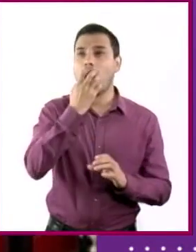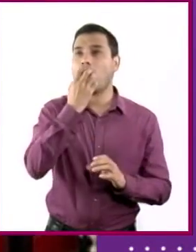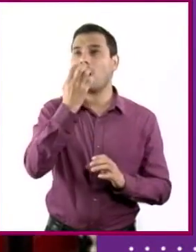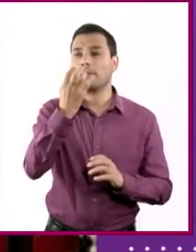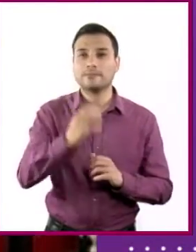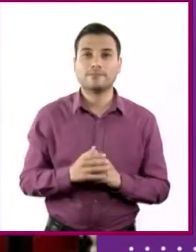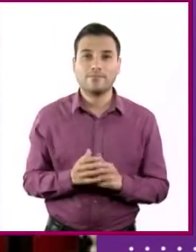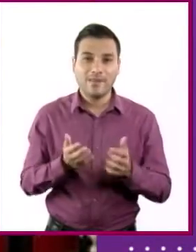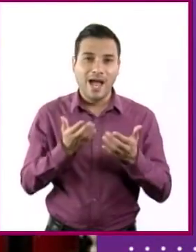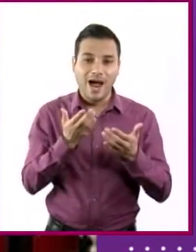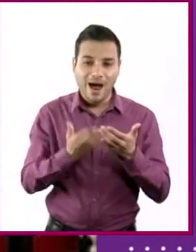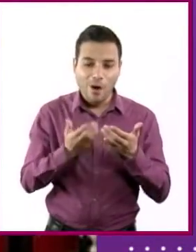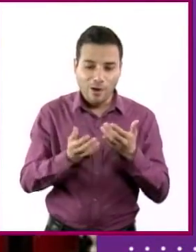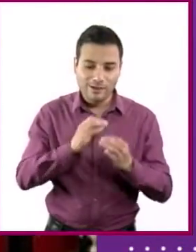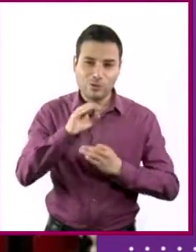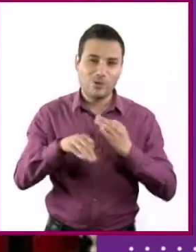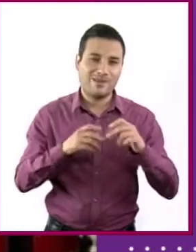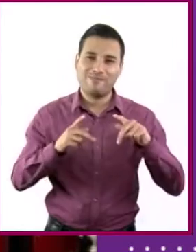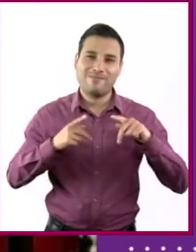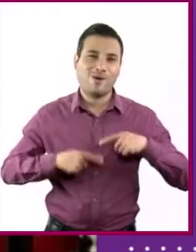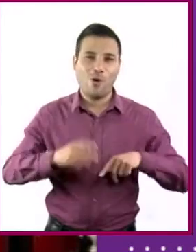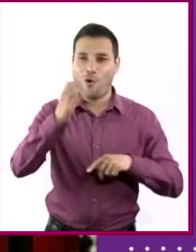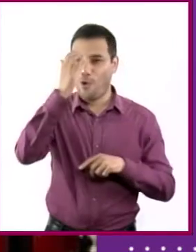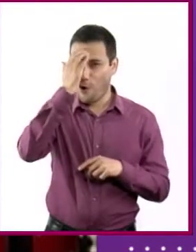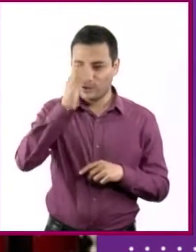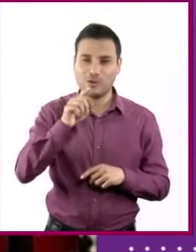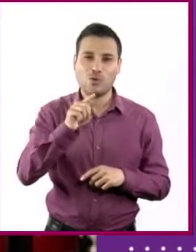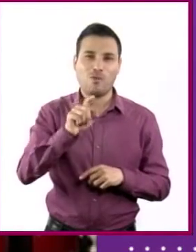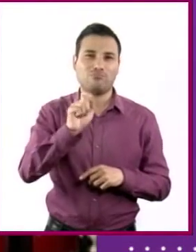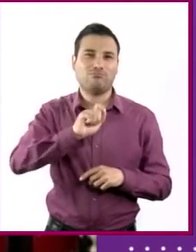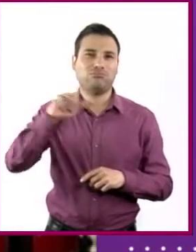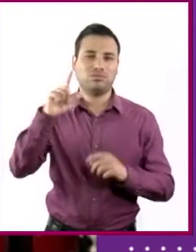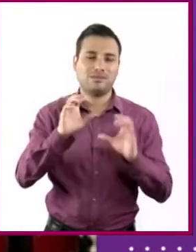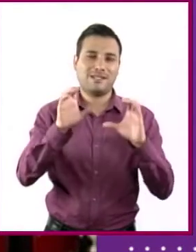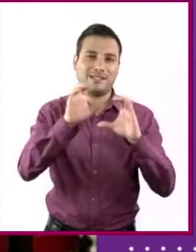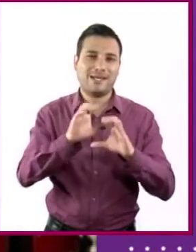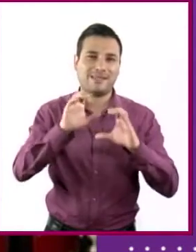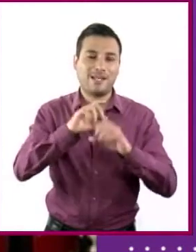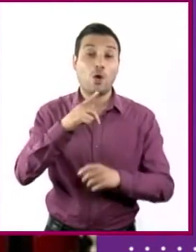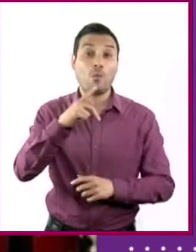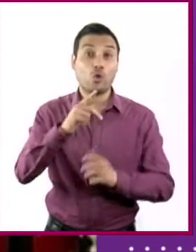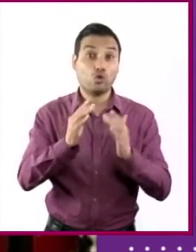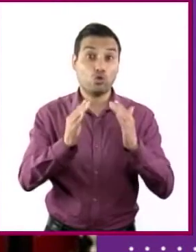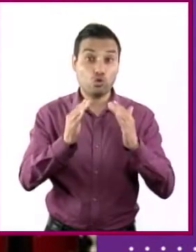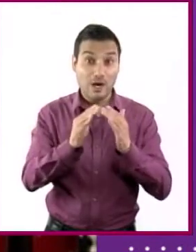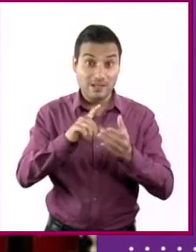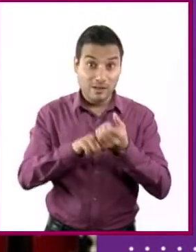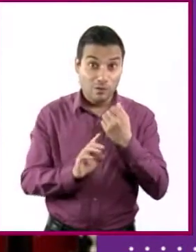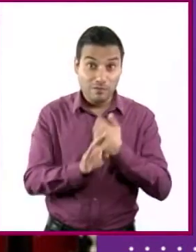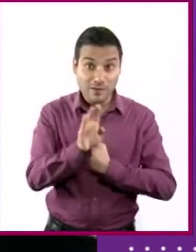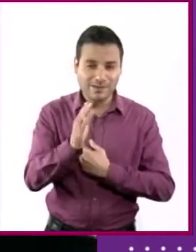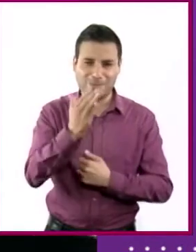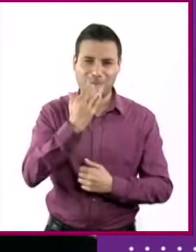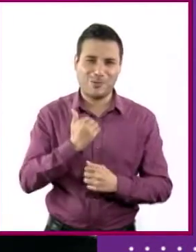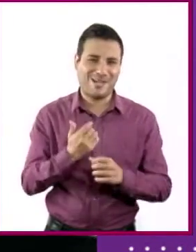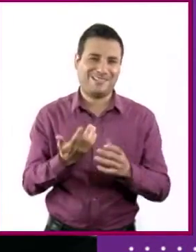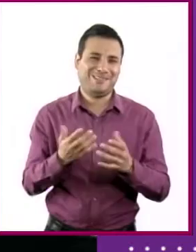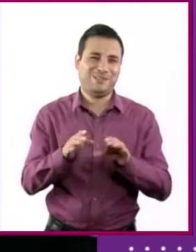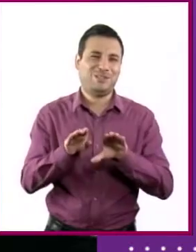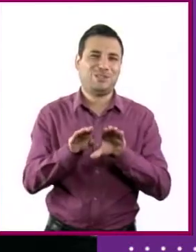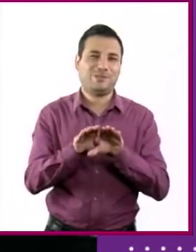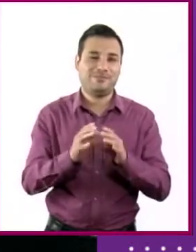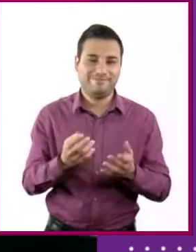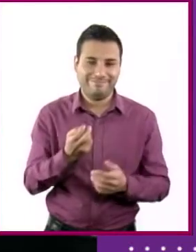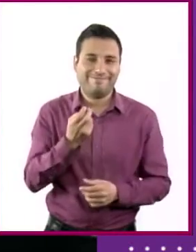But now everyone knows you're a great opera singer and that your house is not haunted. Yes,